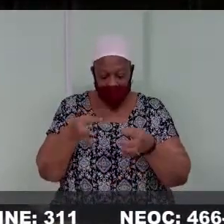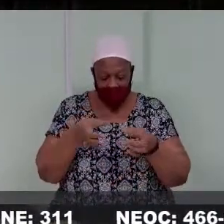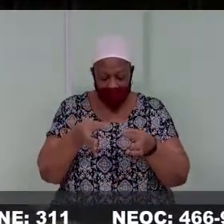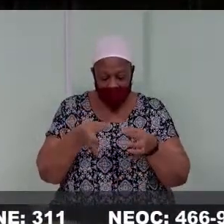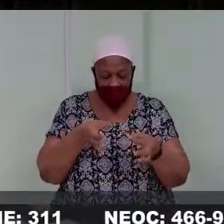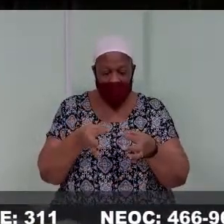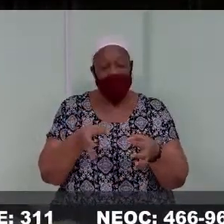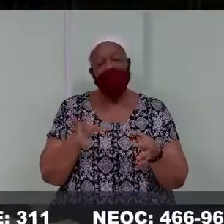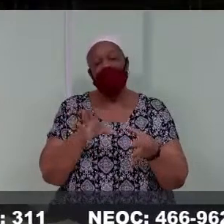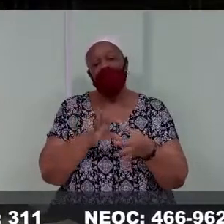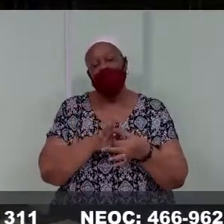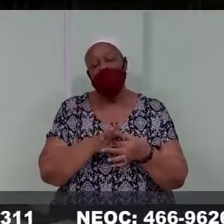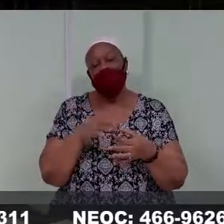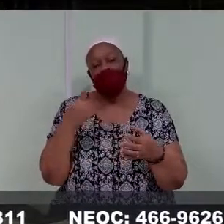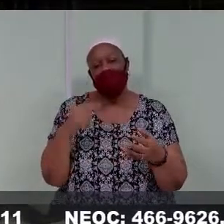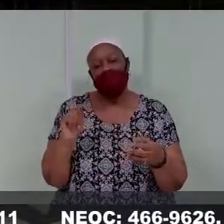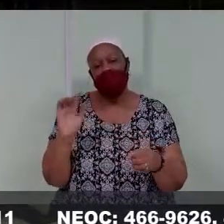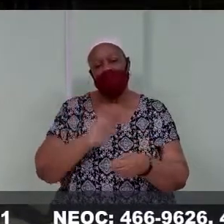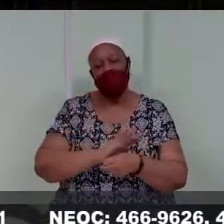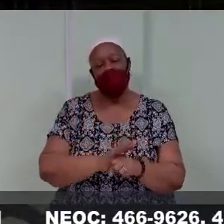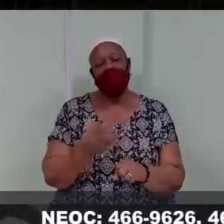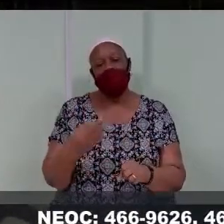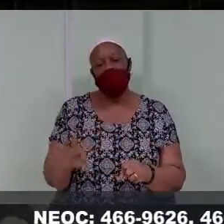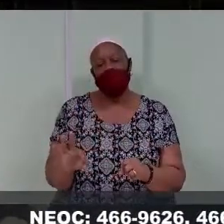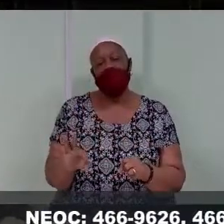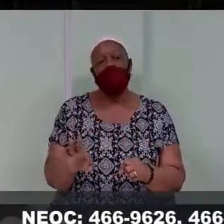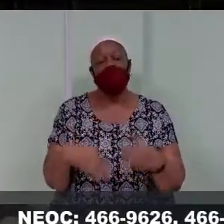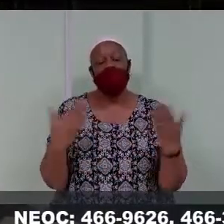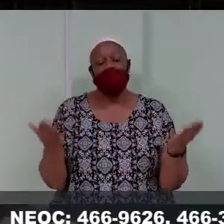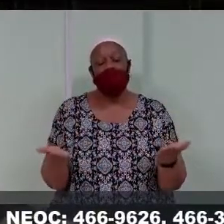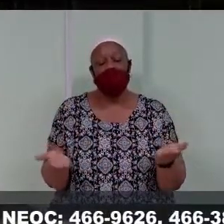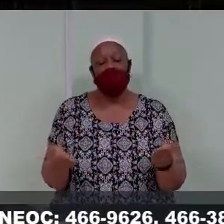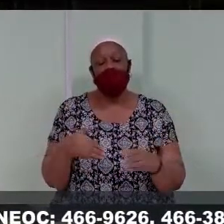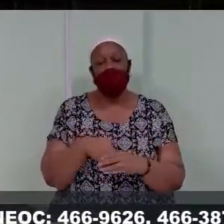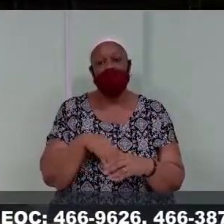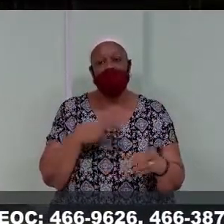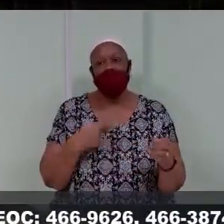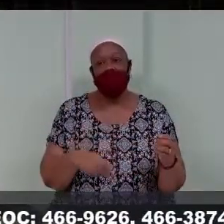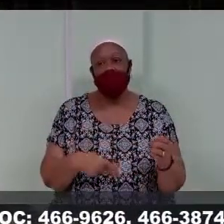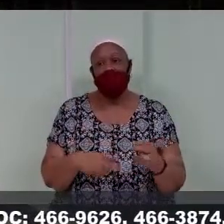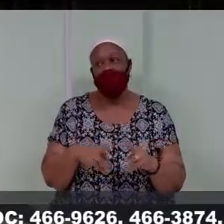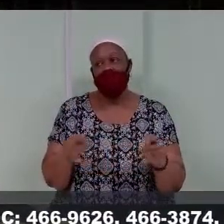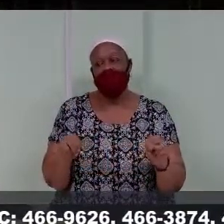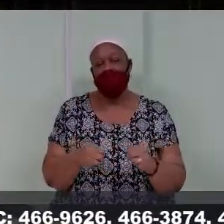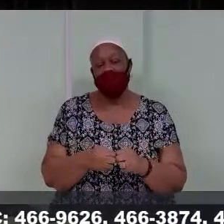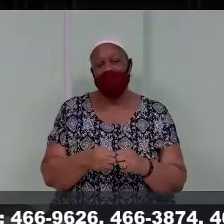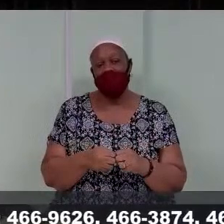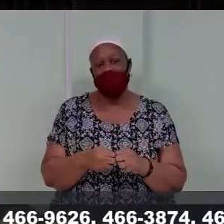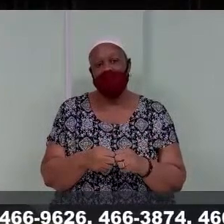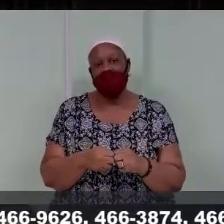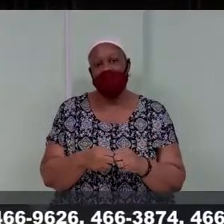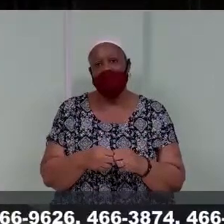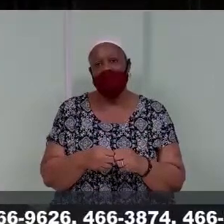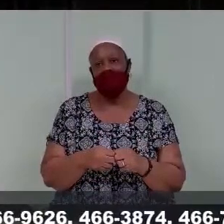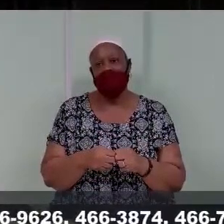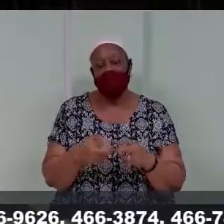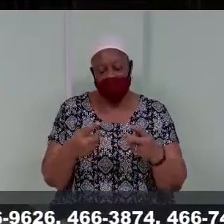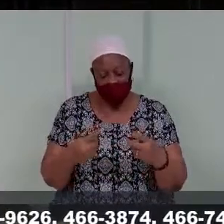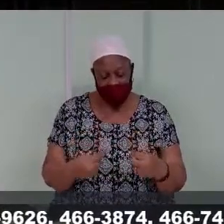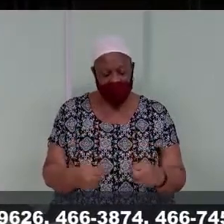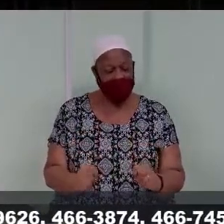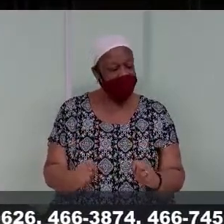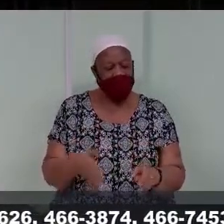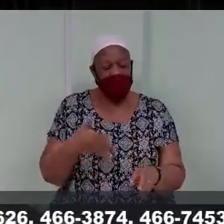the COVID-19 pandemic here in St. Kitts and Nevis, trying our